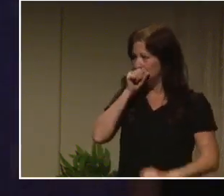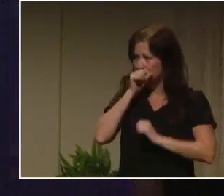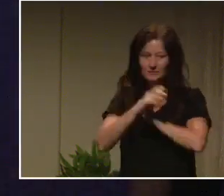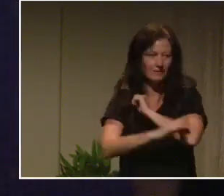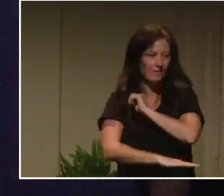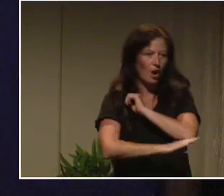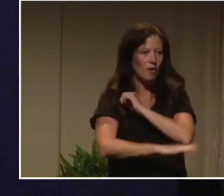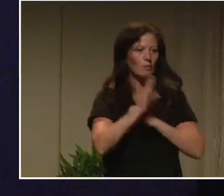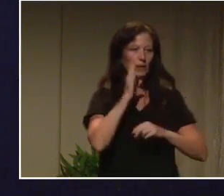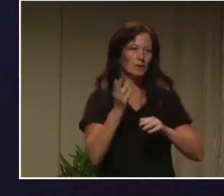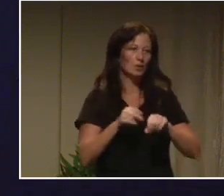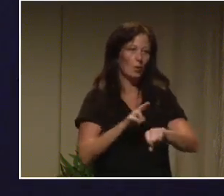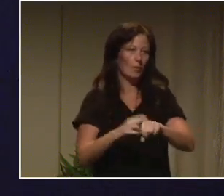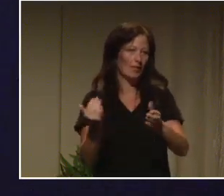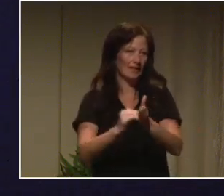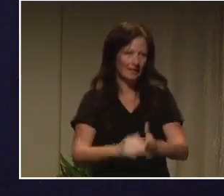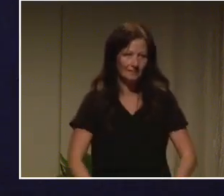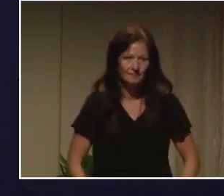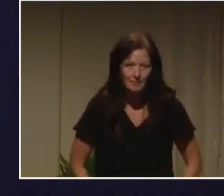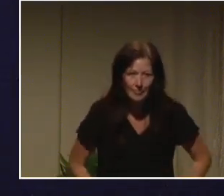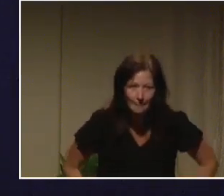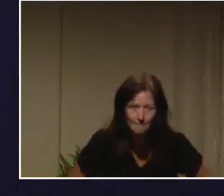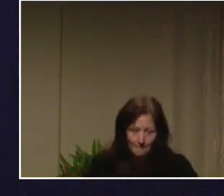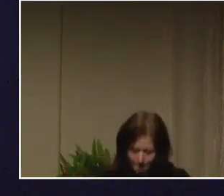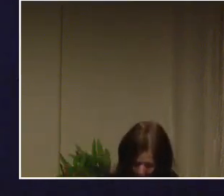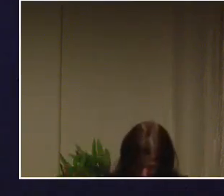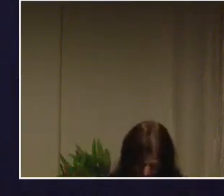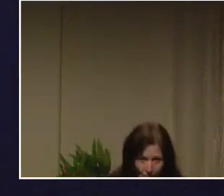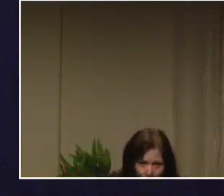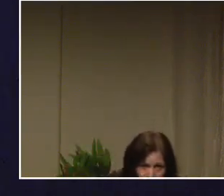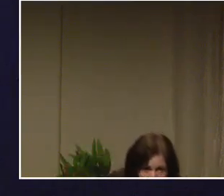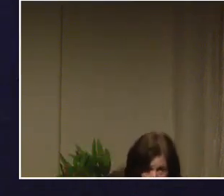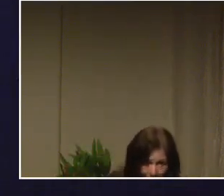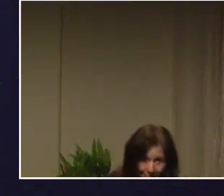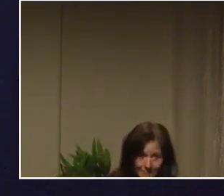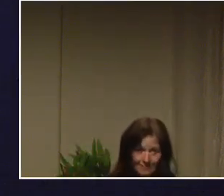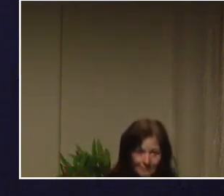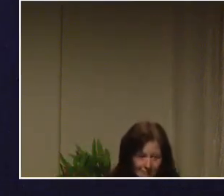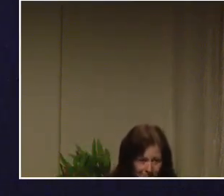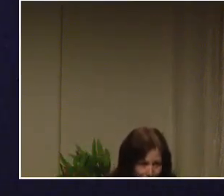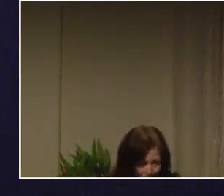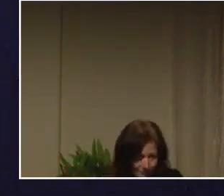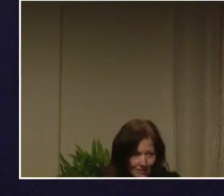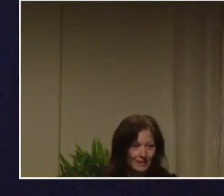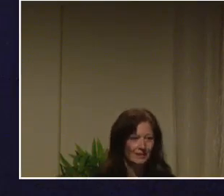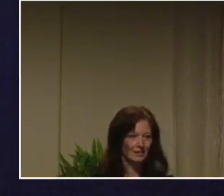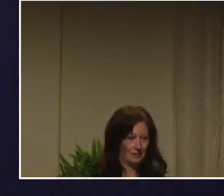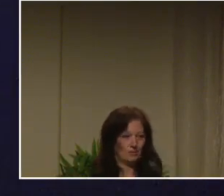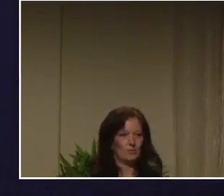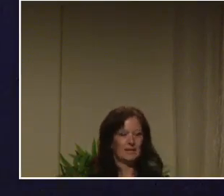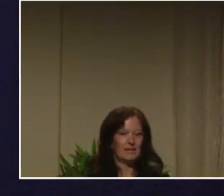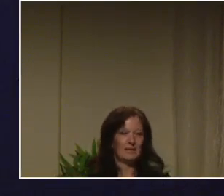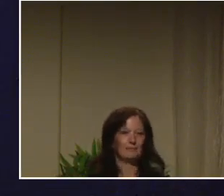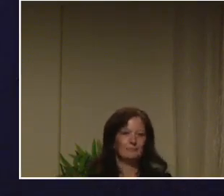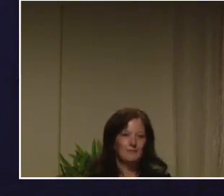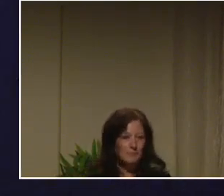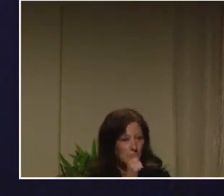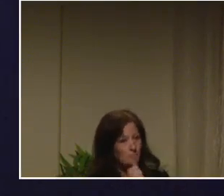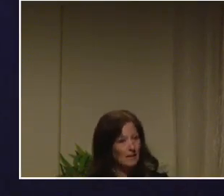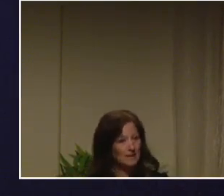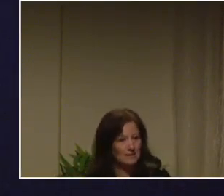our privilege to come before this great God that we've been singing about and talking about